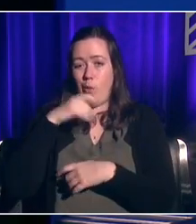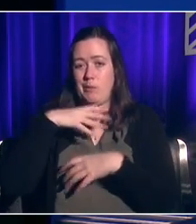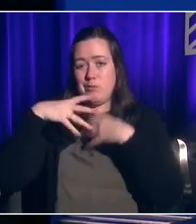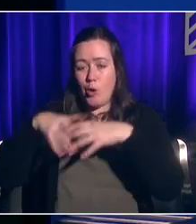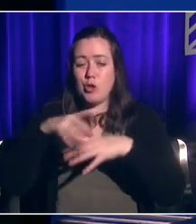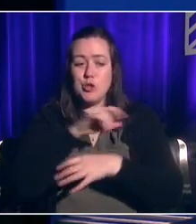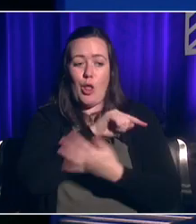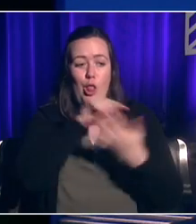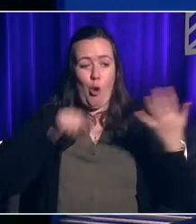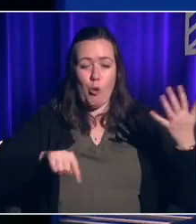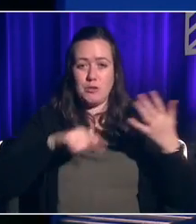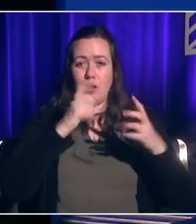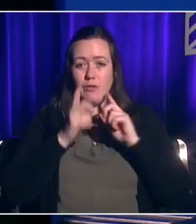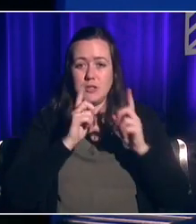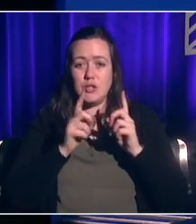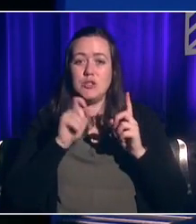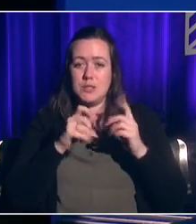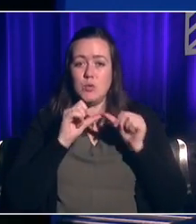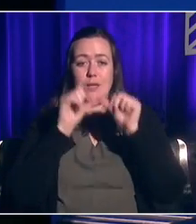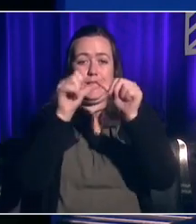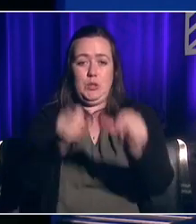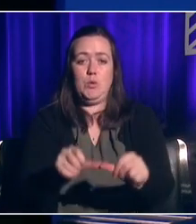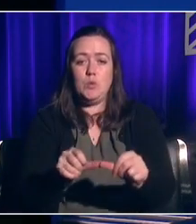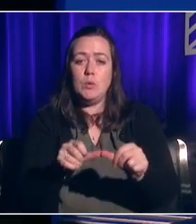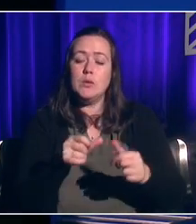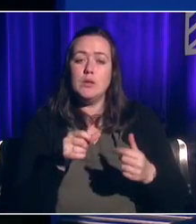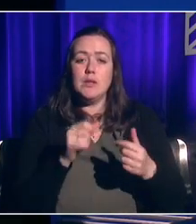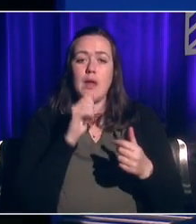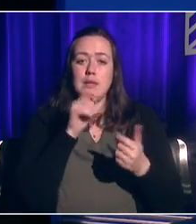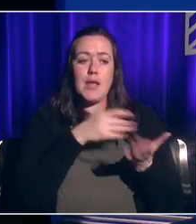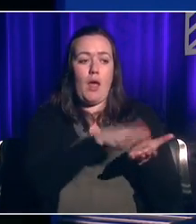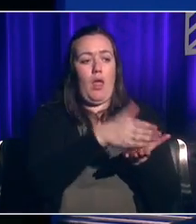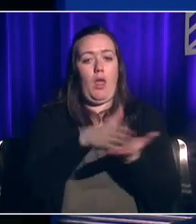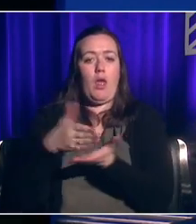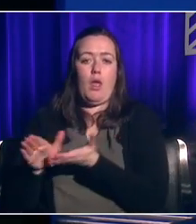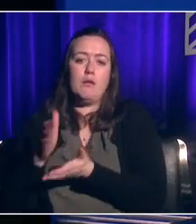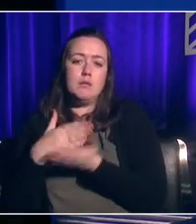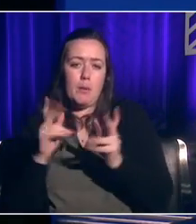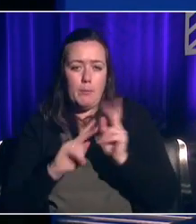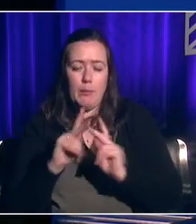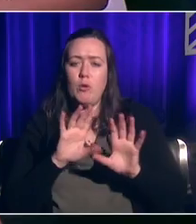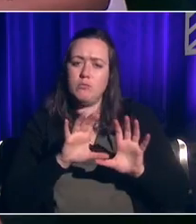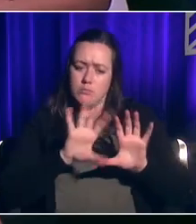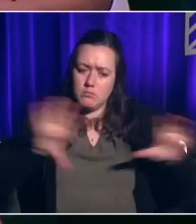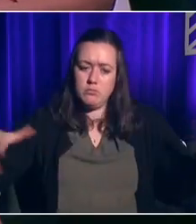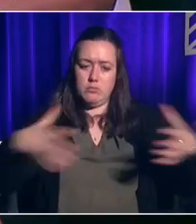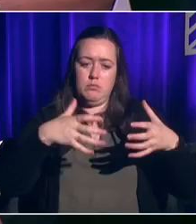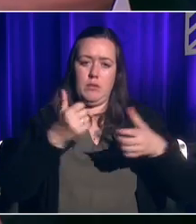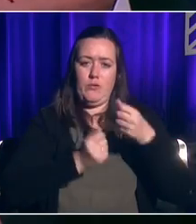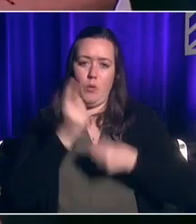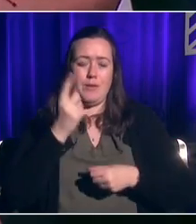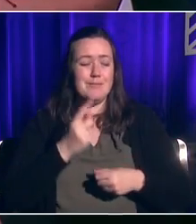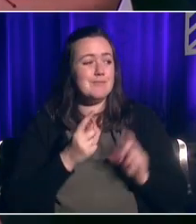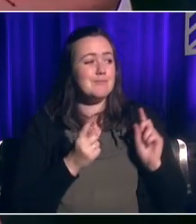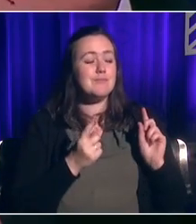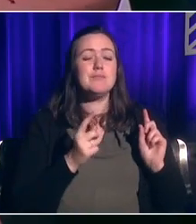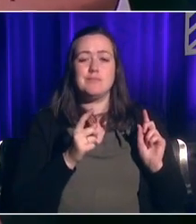conversations and saying we're not gonna leave anybody behind. This is full front. Wonderful. Well, unfortunately, we